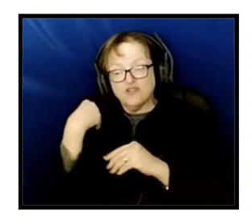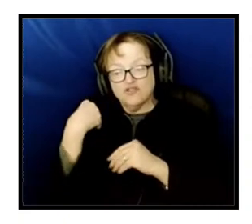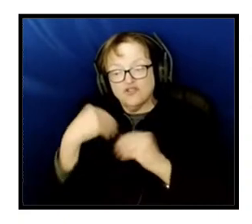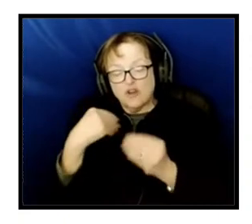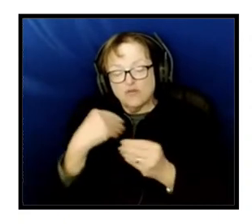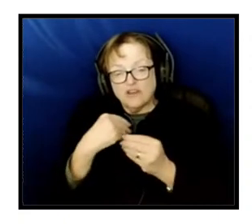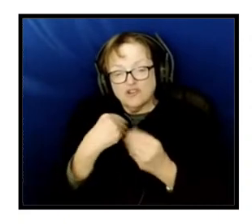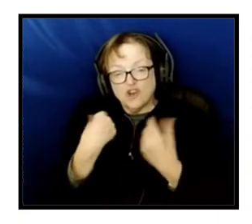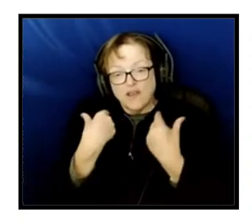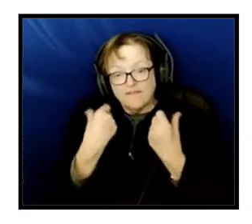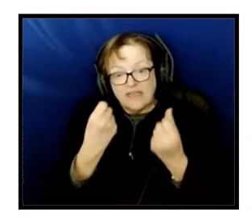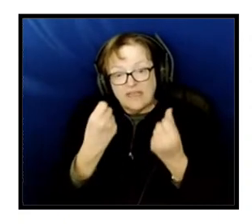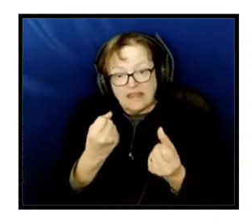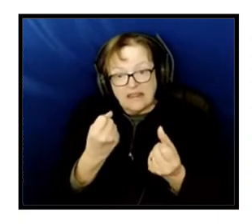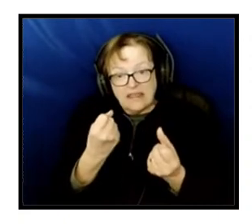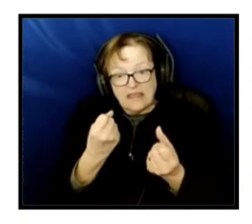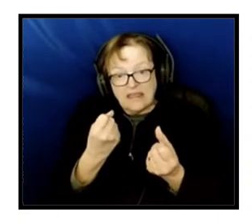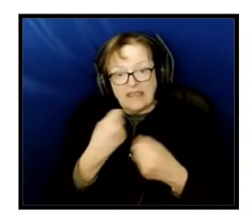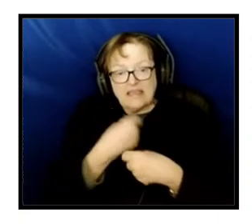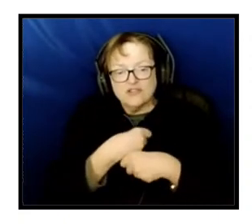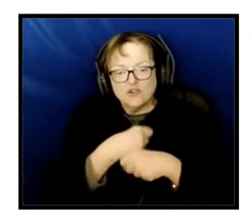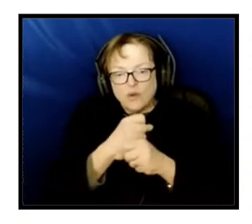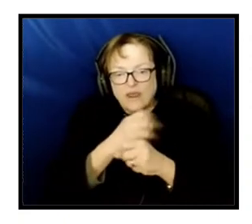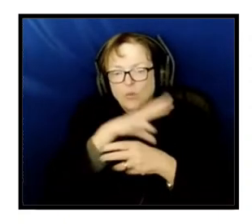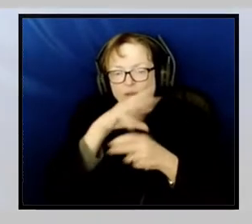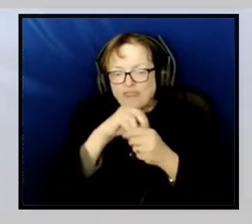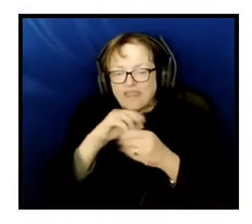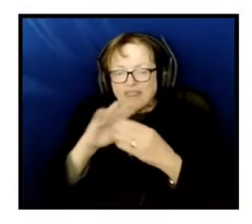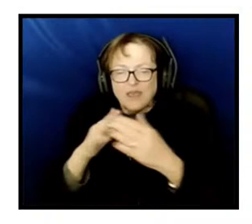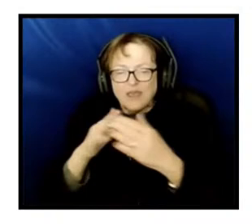is co-created within community.